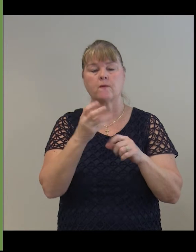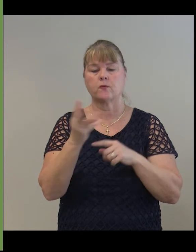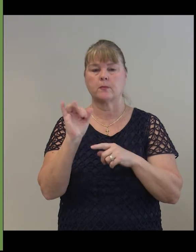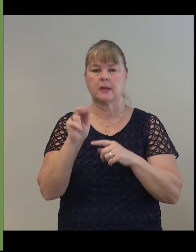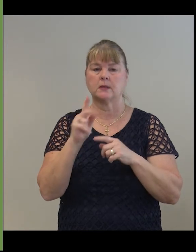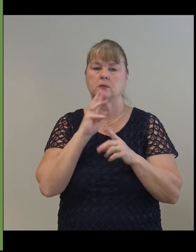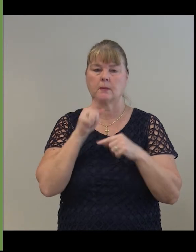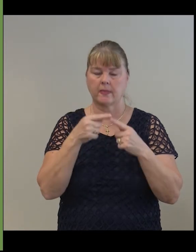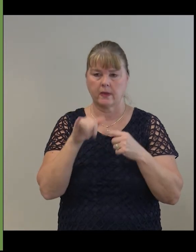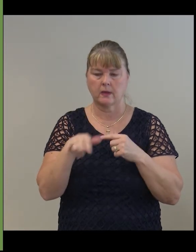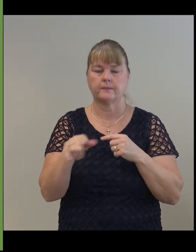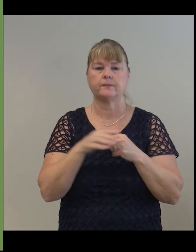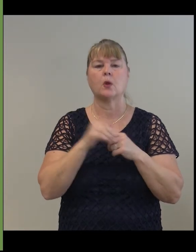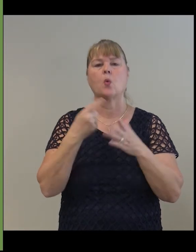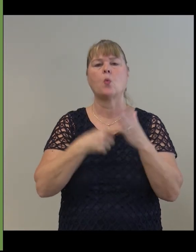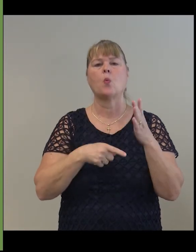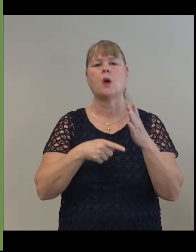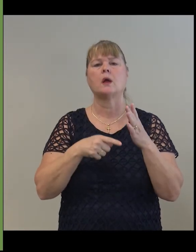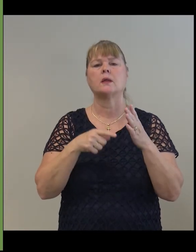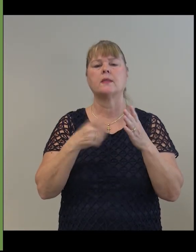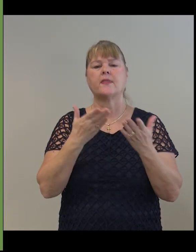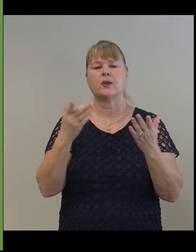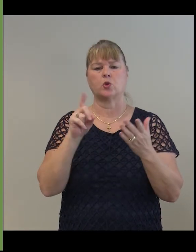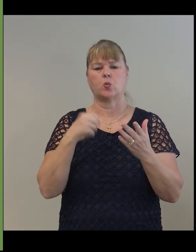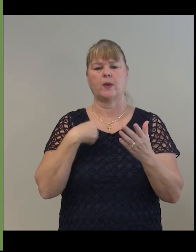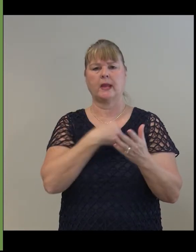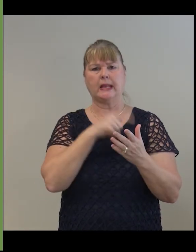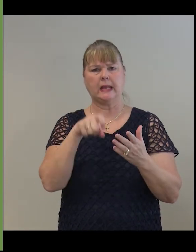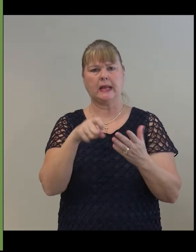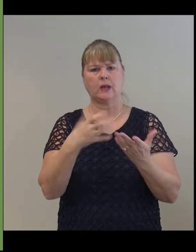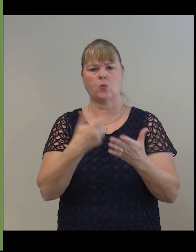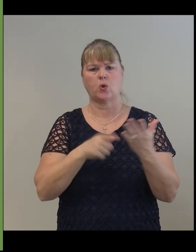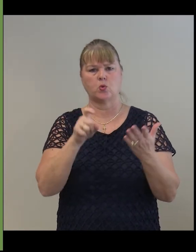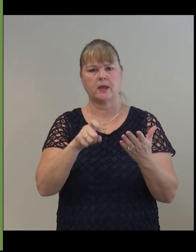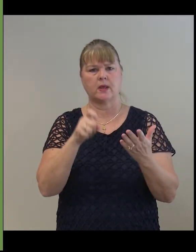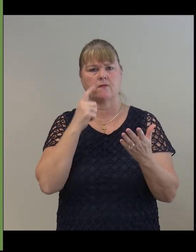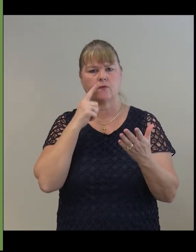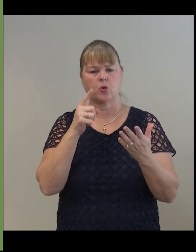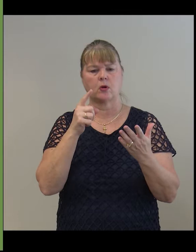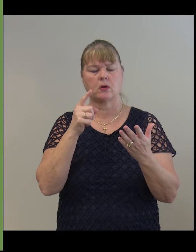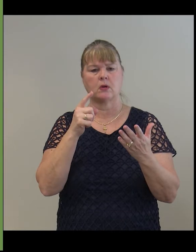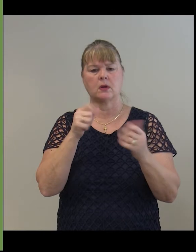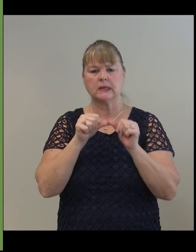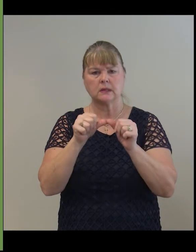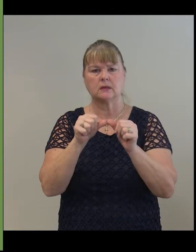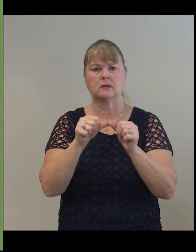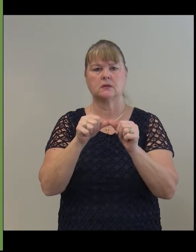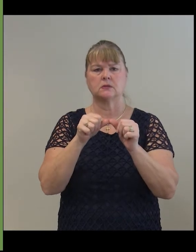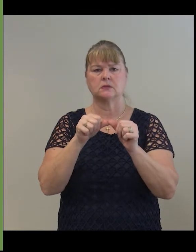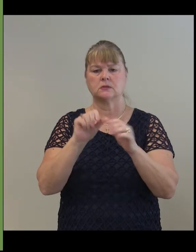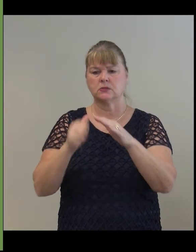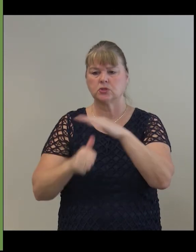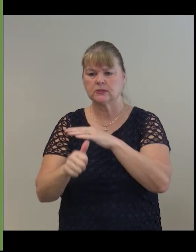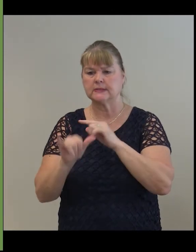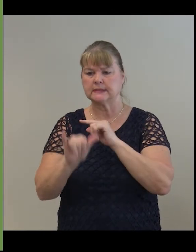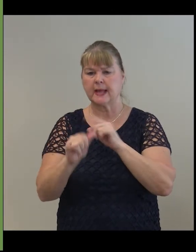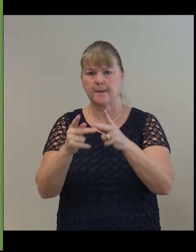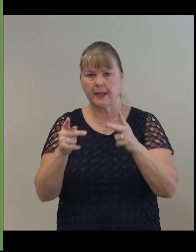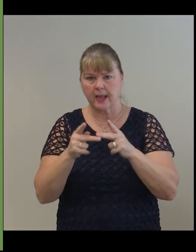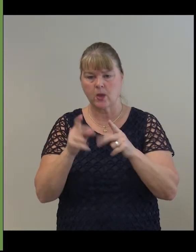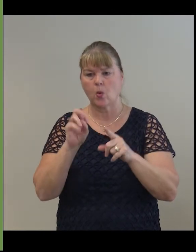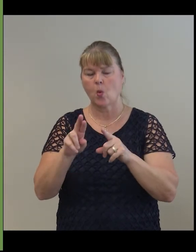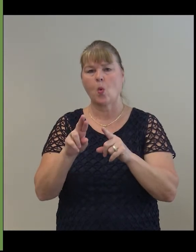in just a few minutes. And then what supplies do we need? What supplies do we need to maintain a